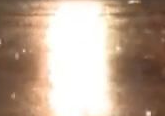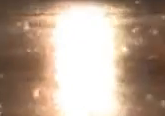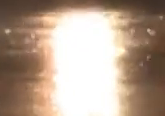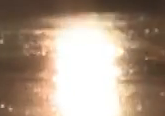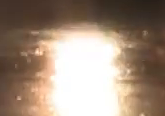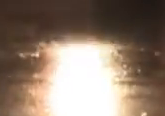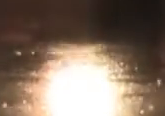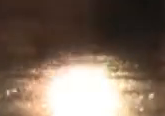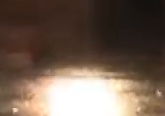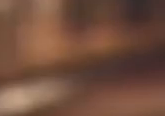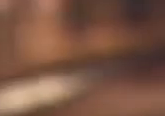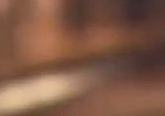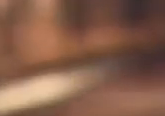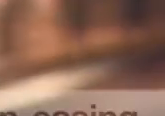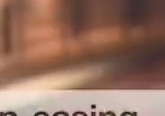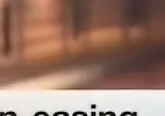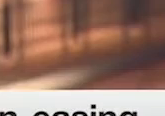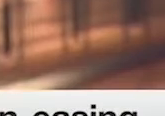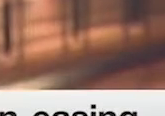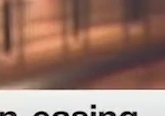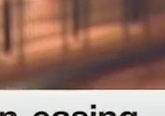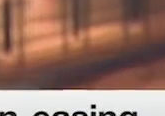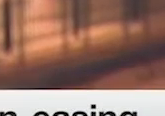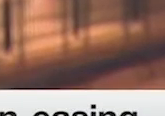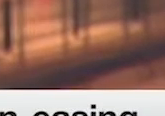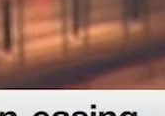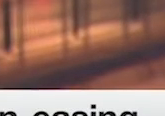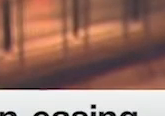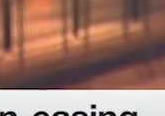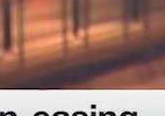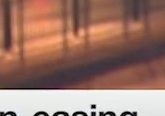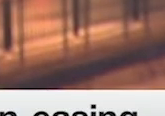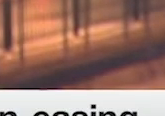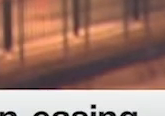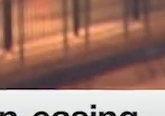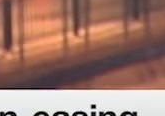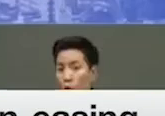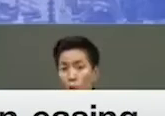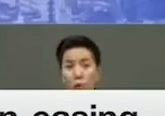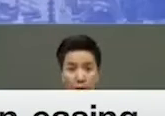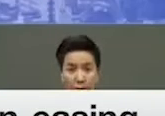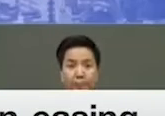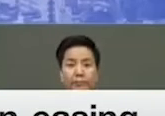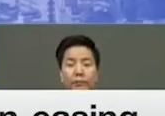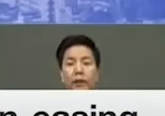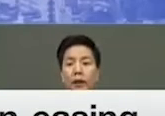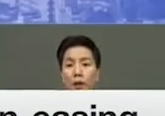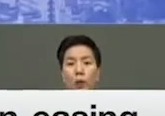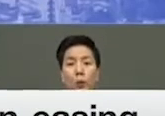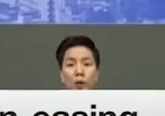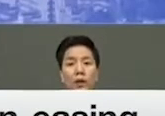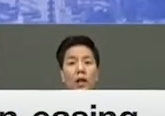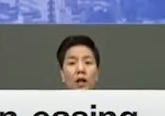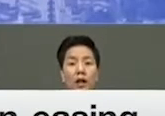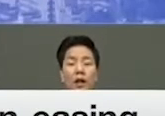lockdown easing. And Dr. Thavisin Visanuyothin, spokesman of the Center for COVID-19 Administration